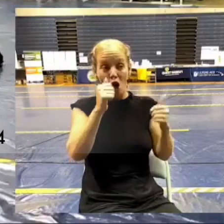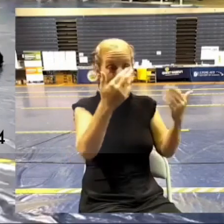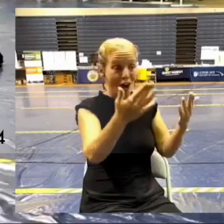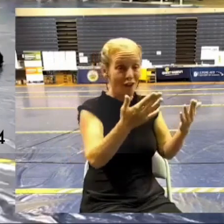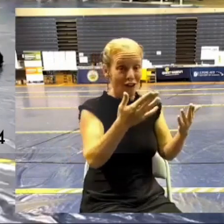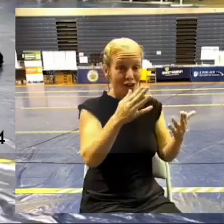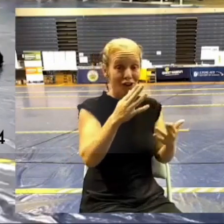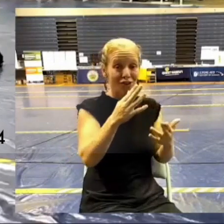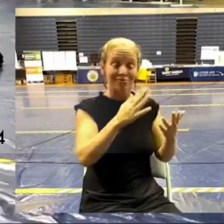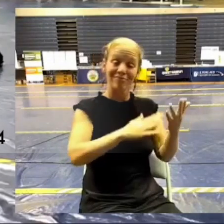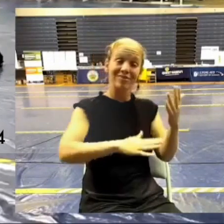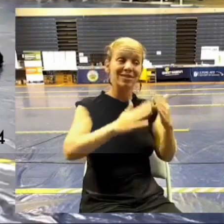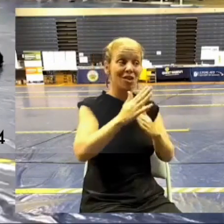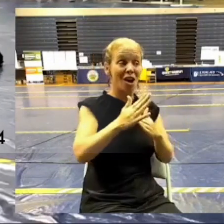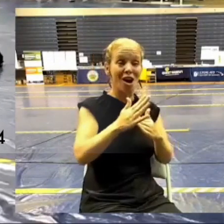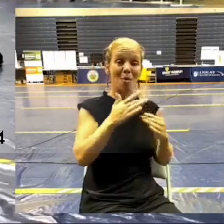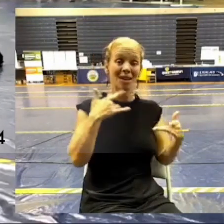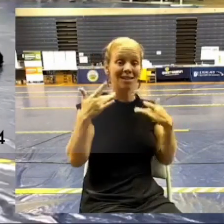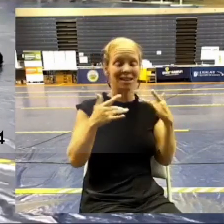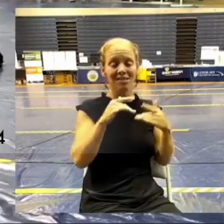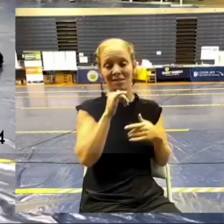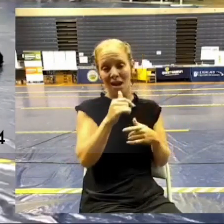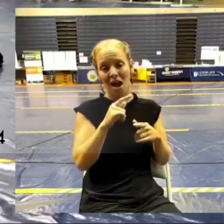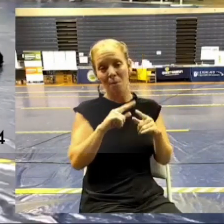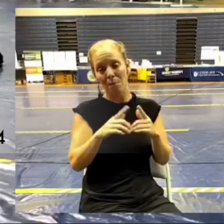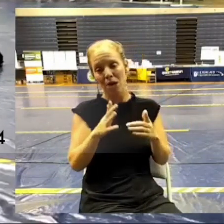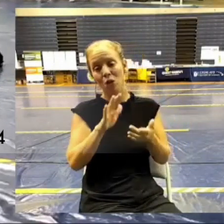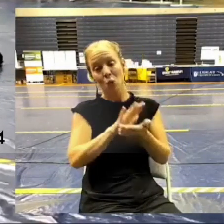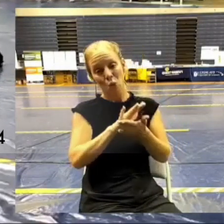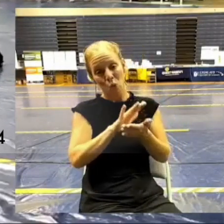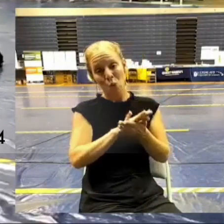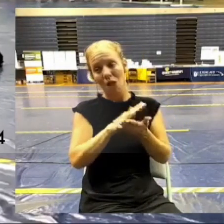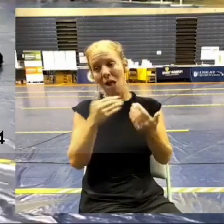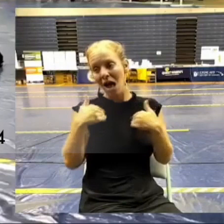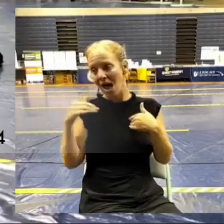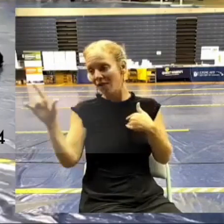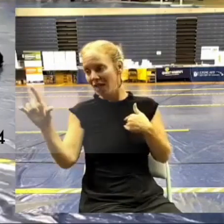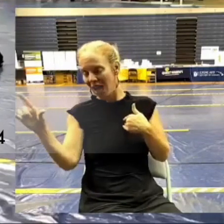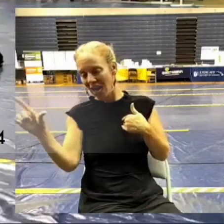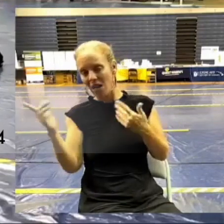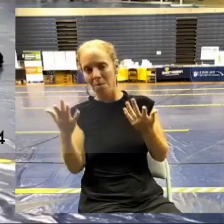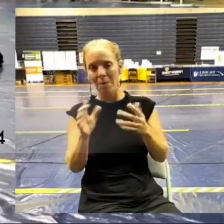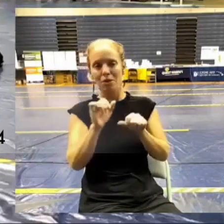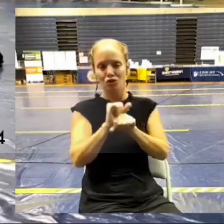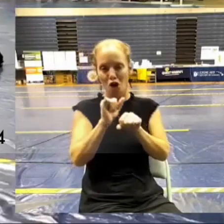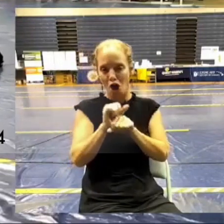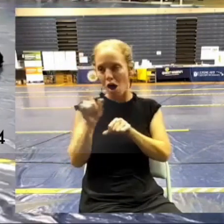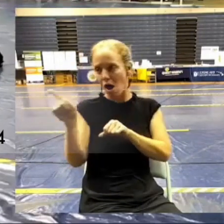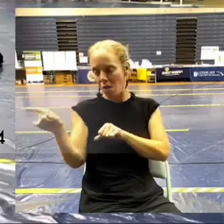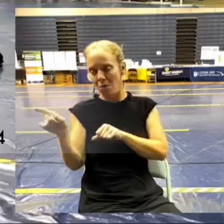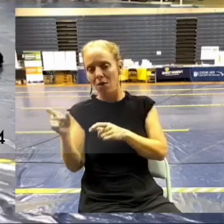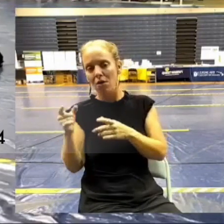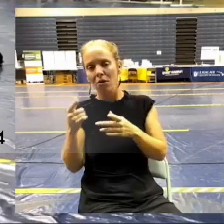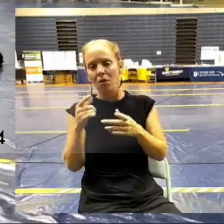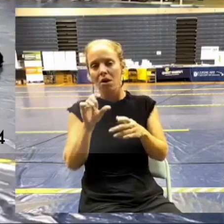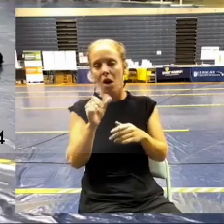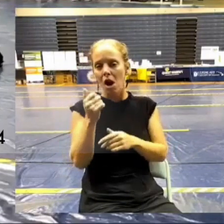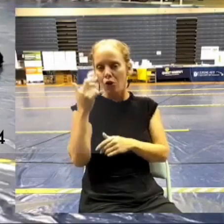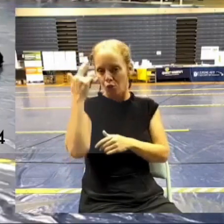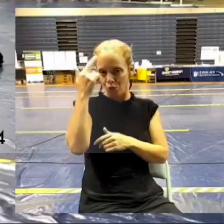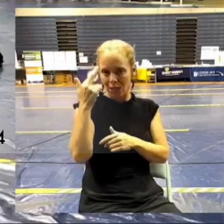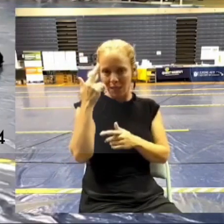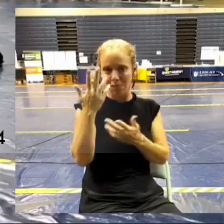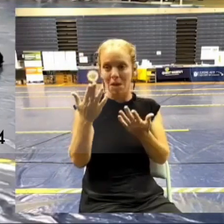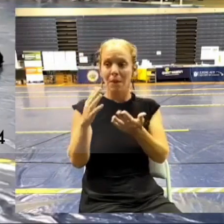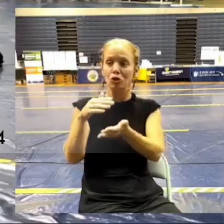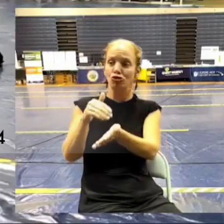not be ideal, and there are a lot of reasons why. They are making exceptions. Your kids go to school on this side. Maybe your job is on this side. There's other reasons. You gotta be